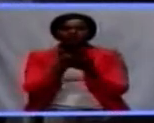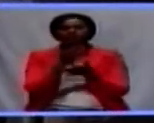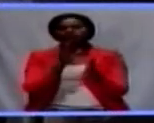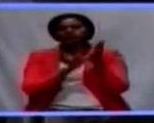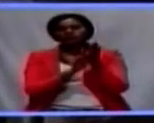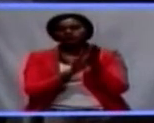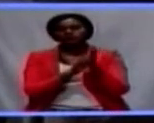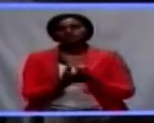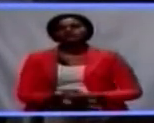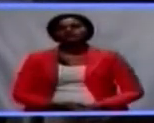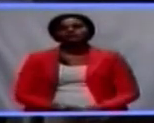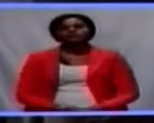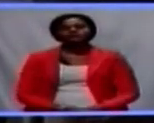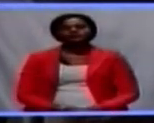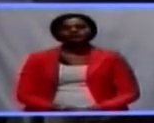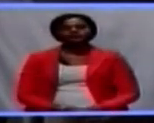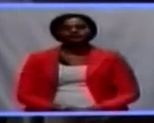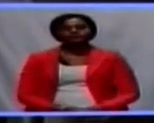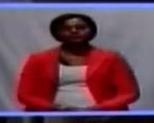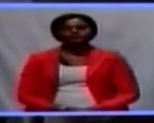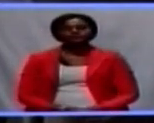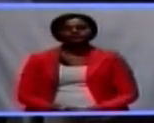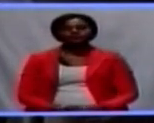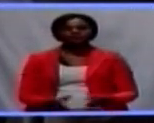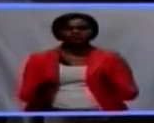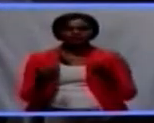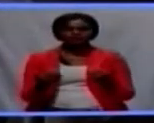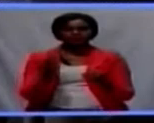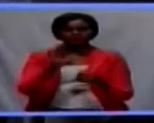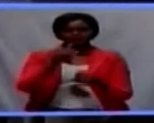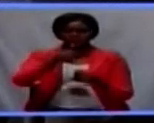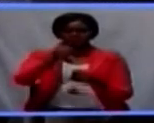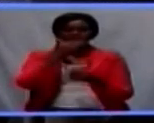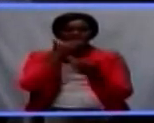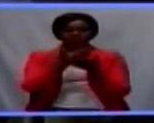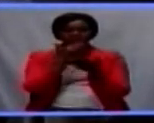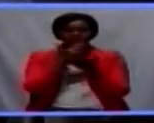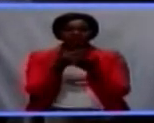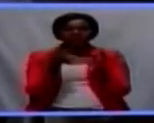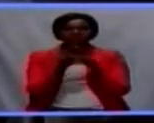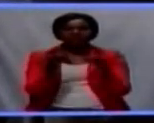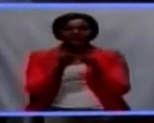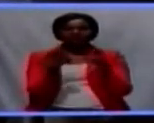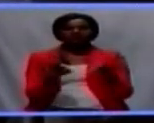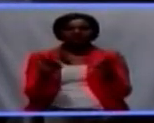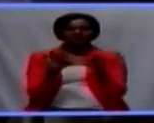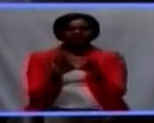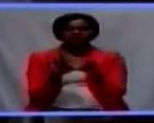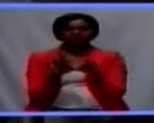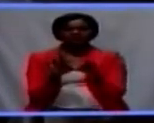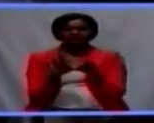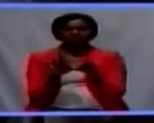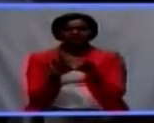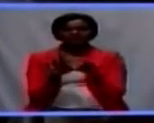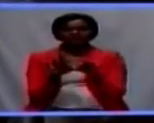good job then in presenting yourselves as a necessary,